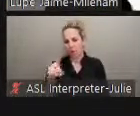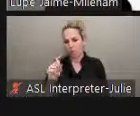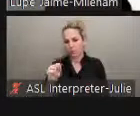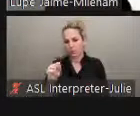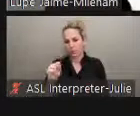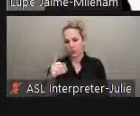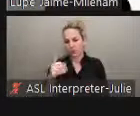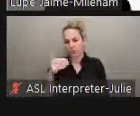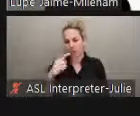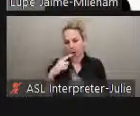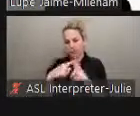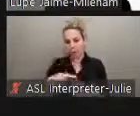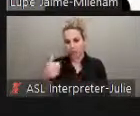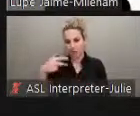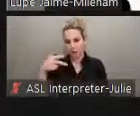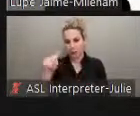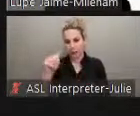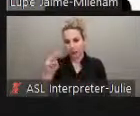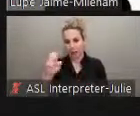yourself?